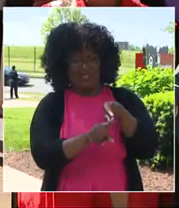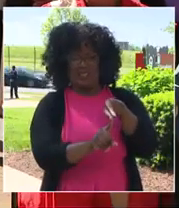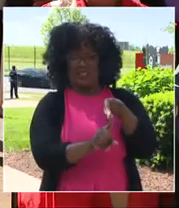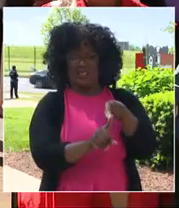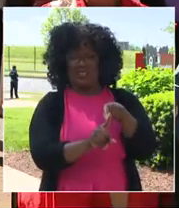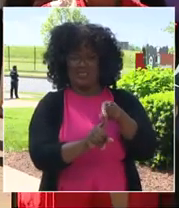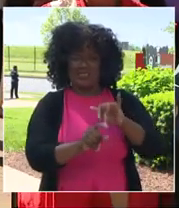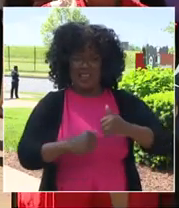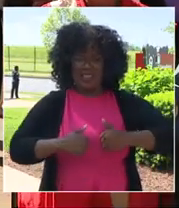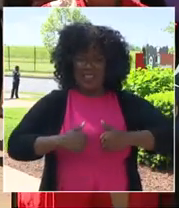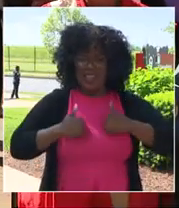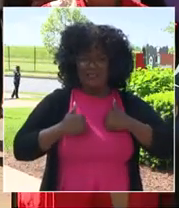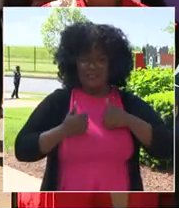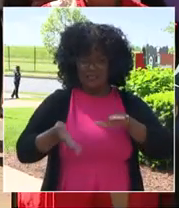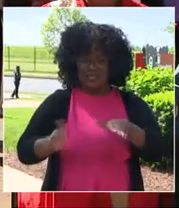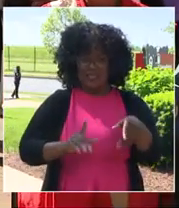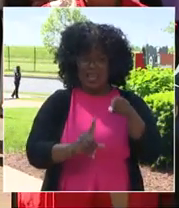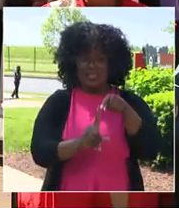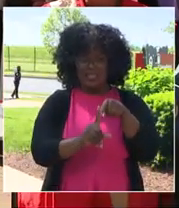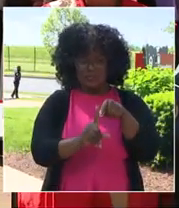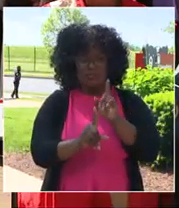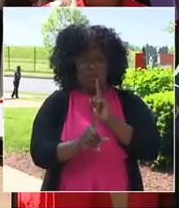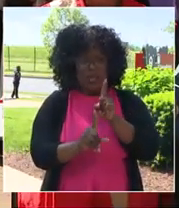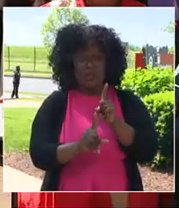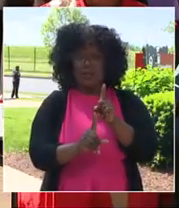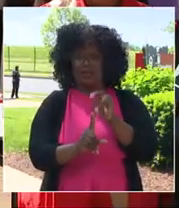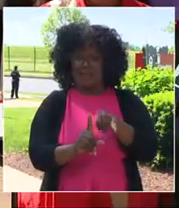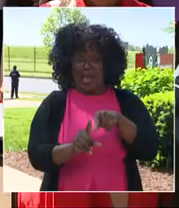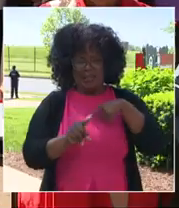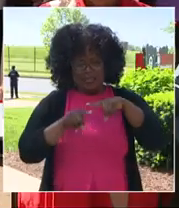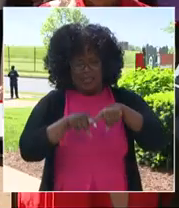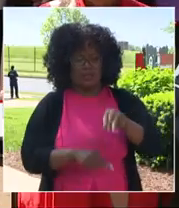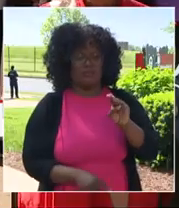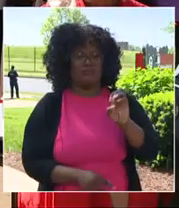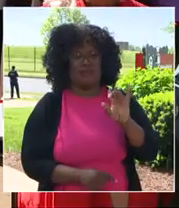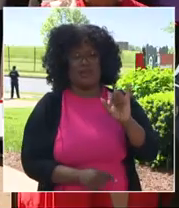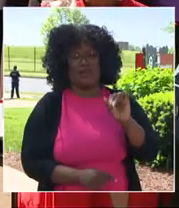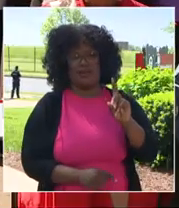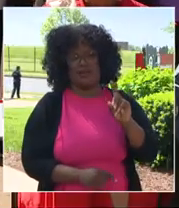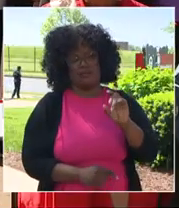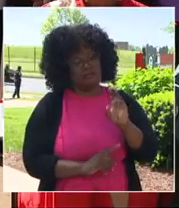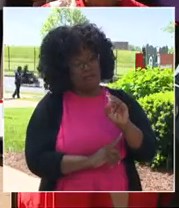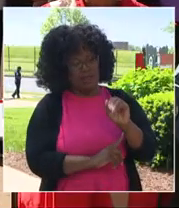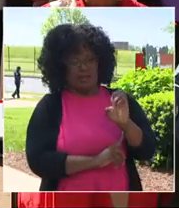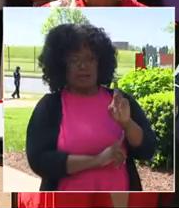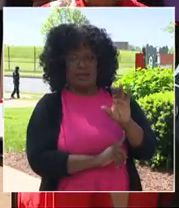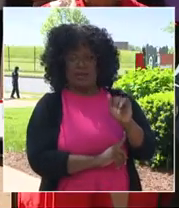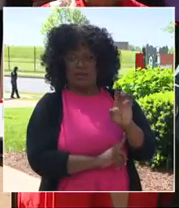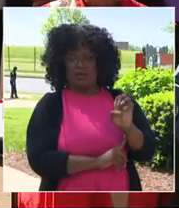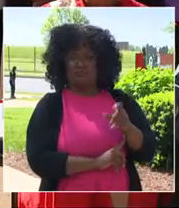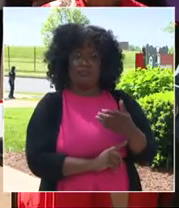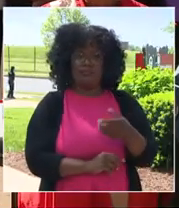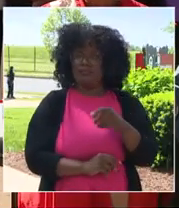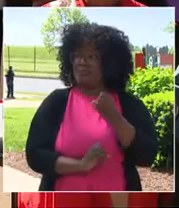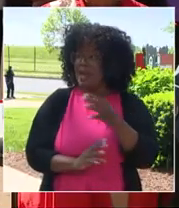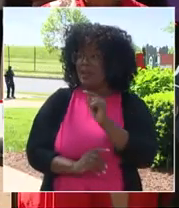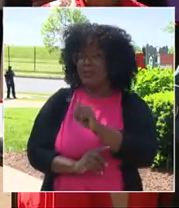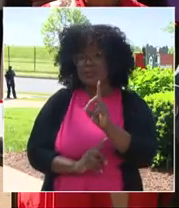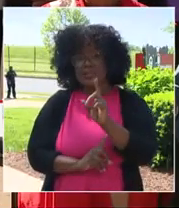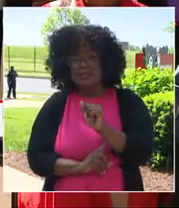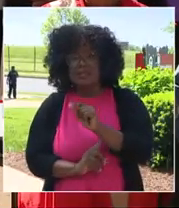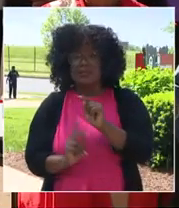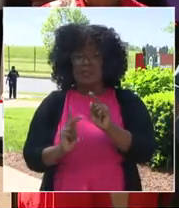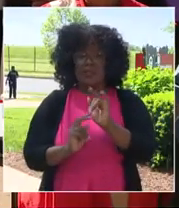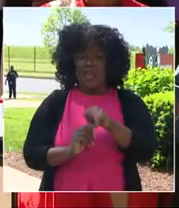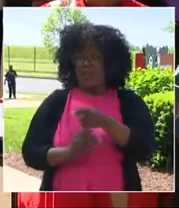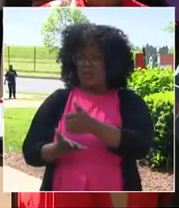Life-saving care. That's many of our children that have disabilities and other children who need life-saving care in this city. Medicaid has been a lifeline to us.